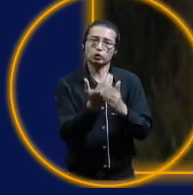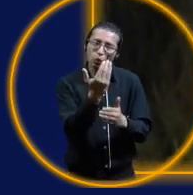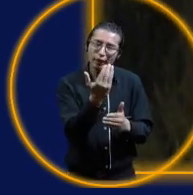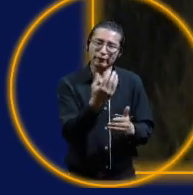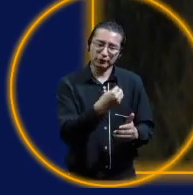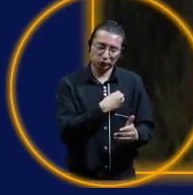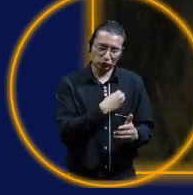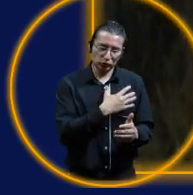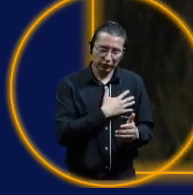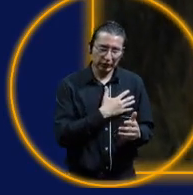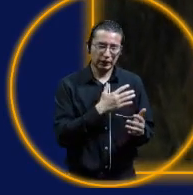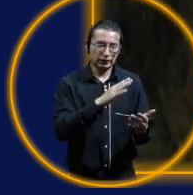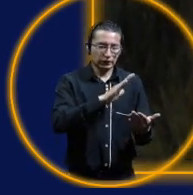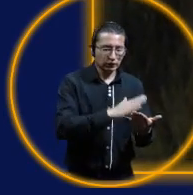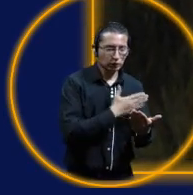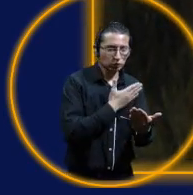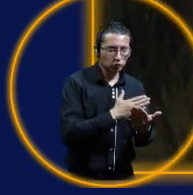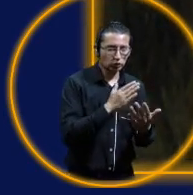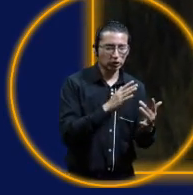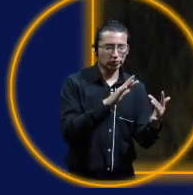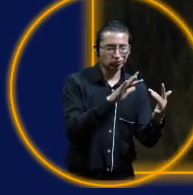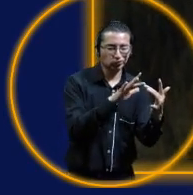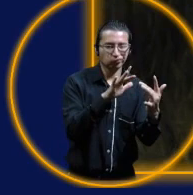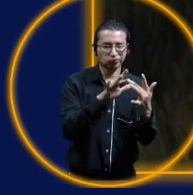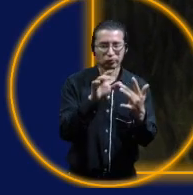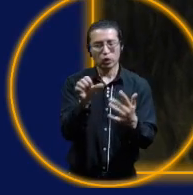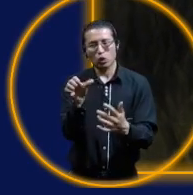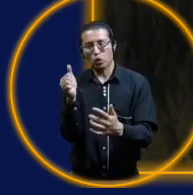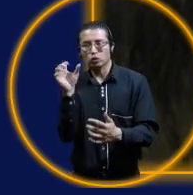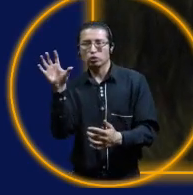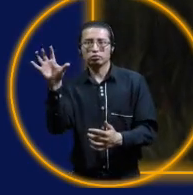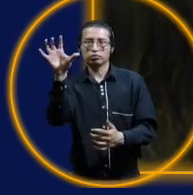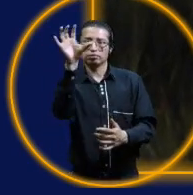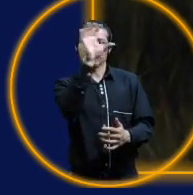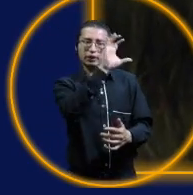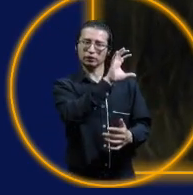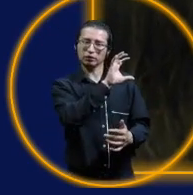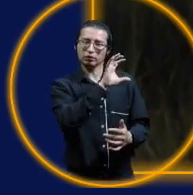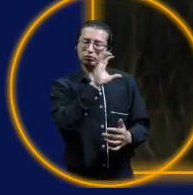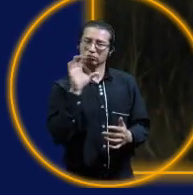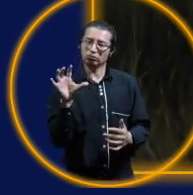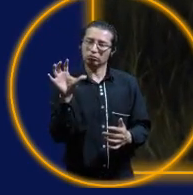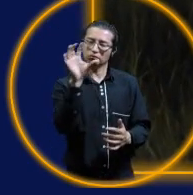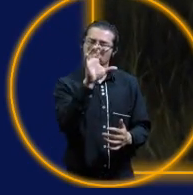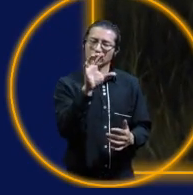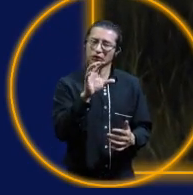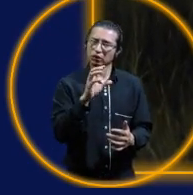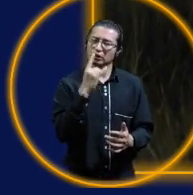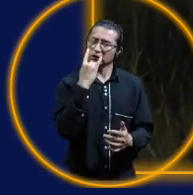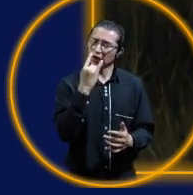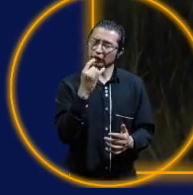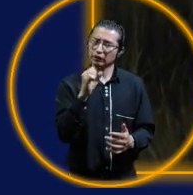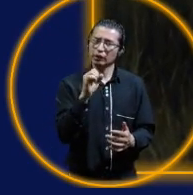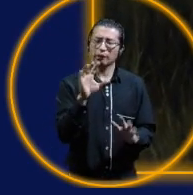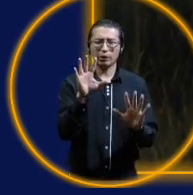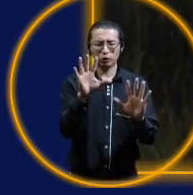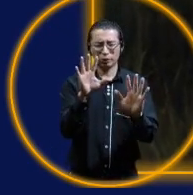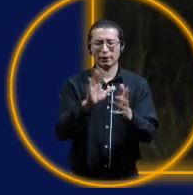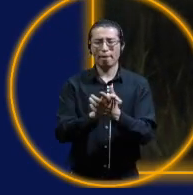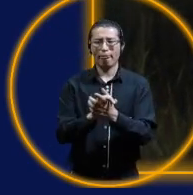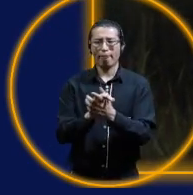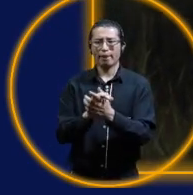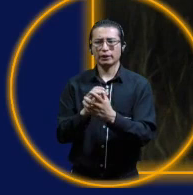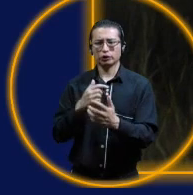for people in other countries, and I found that as interesting. But I found myself as someone that doesn't